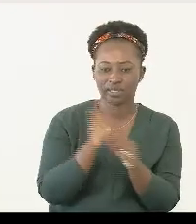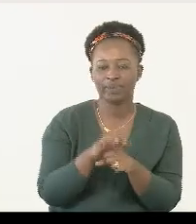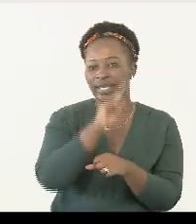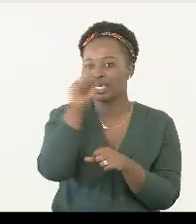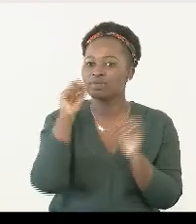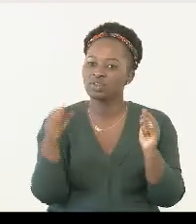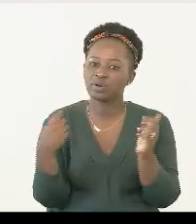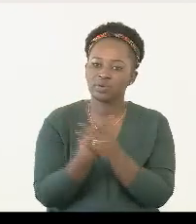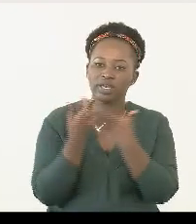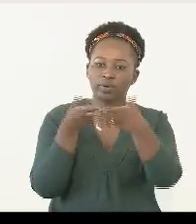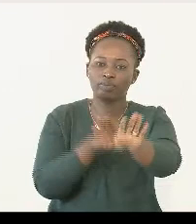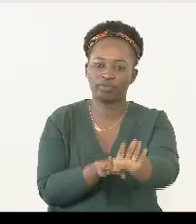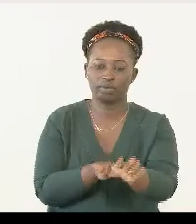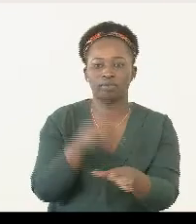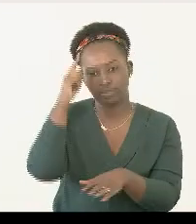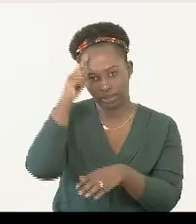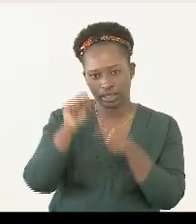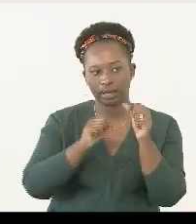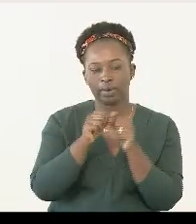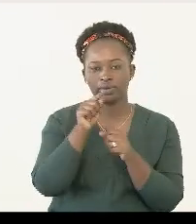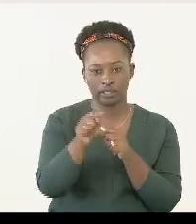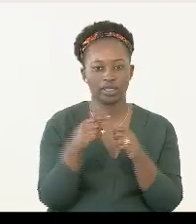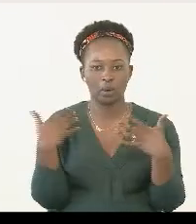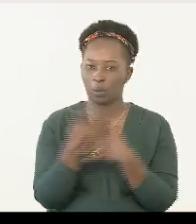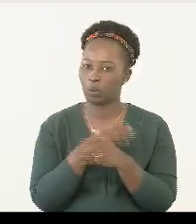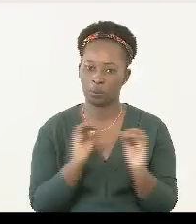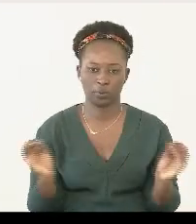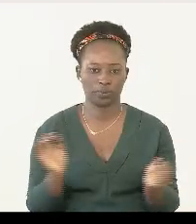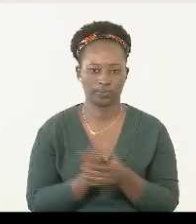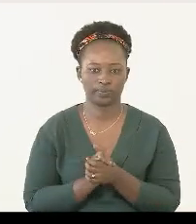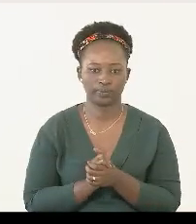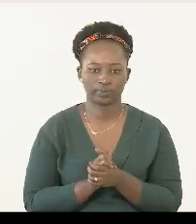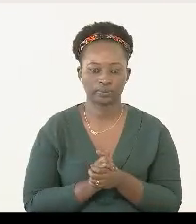death? Think about it, but don't get scared.